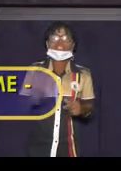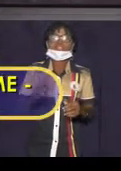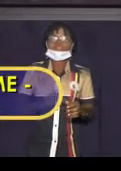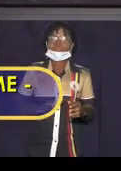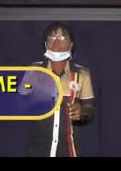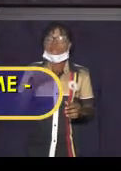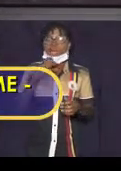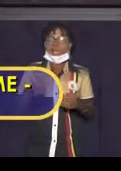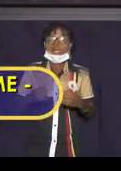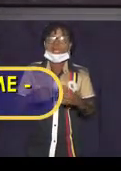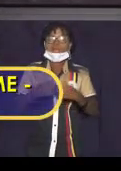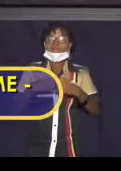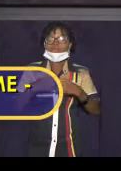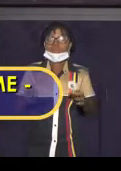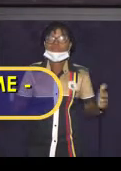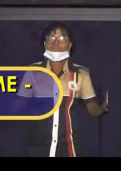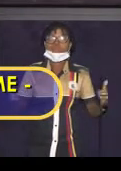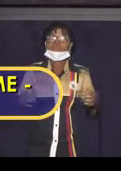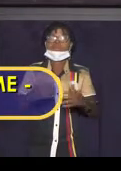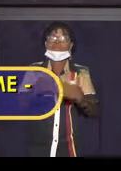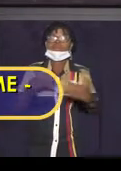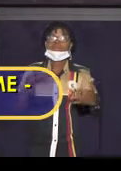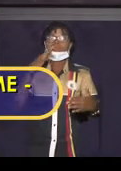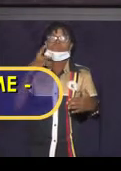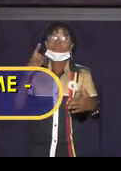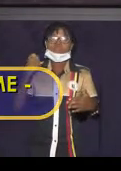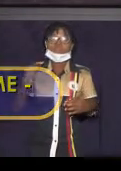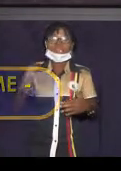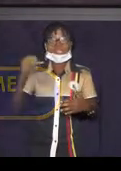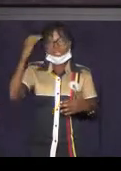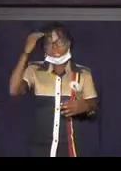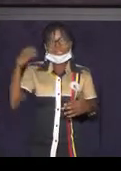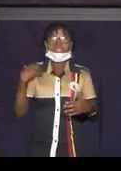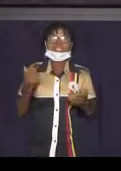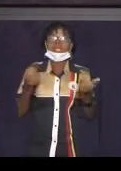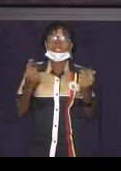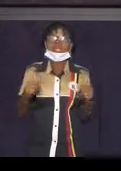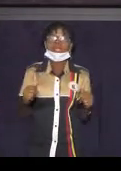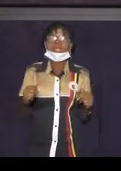dispersed by the time the head teacher arrived.